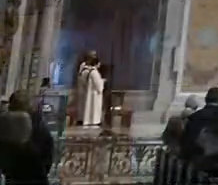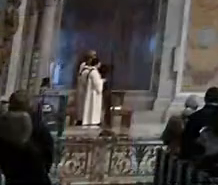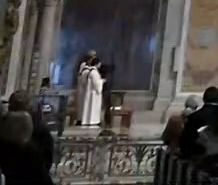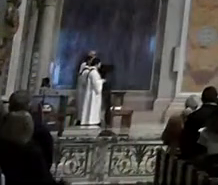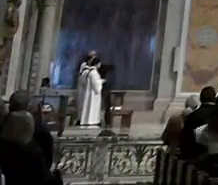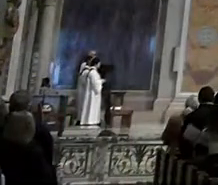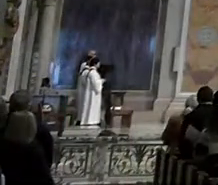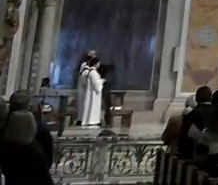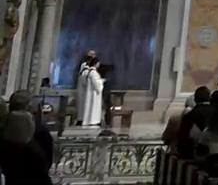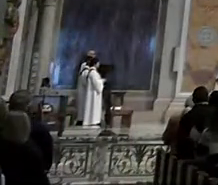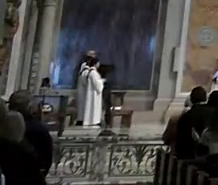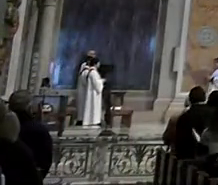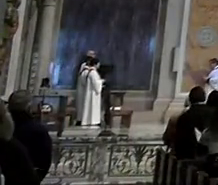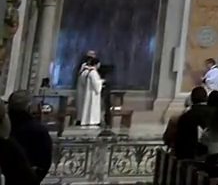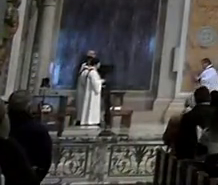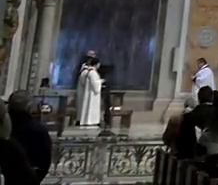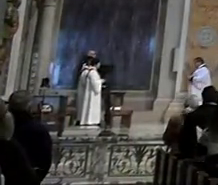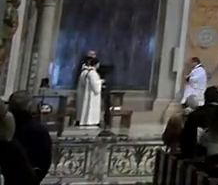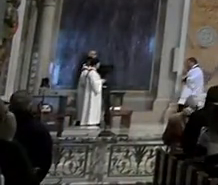Father,